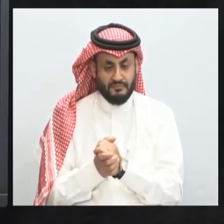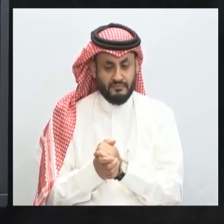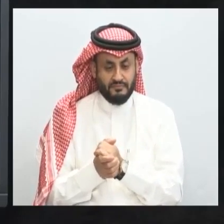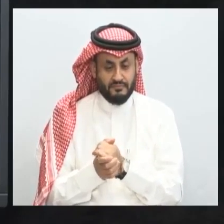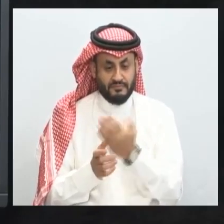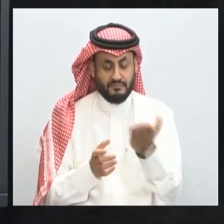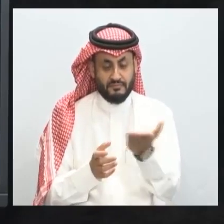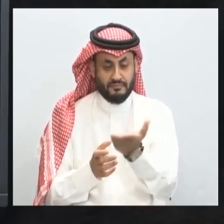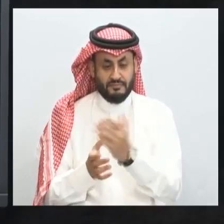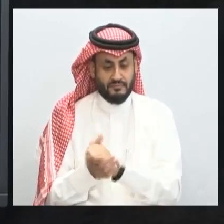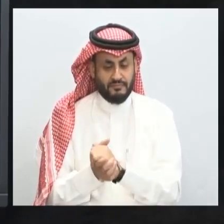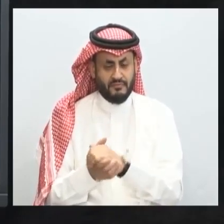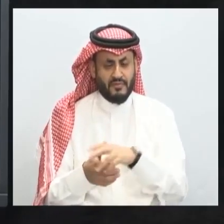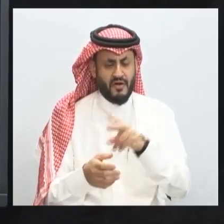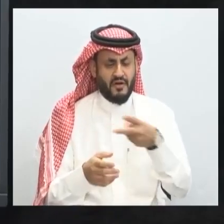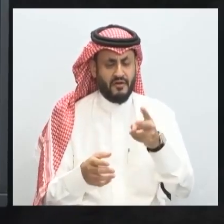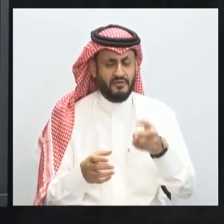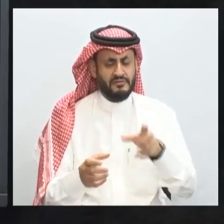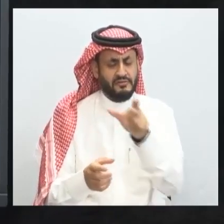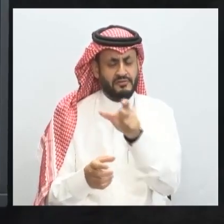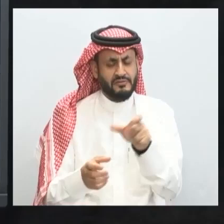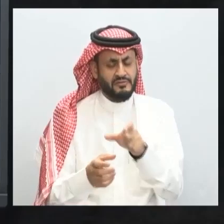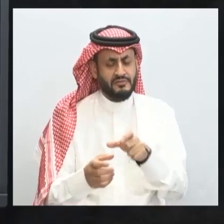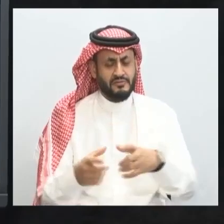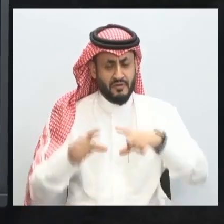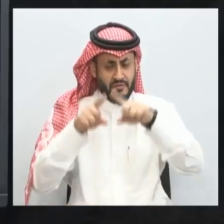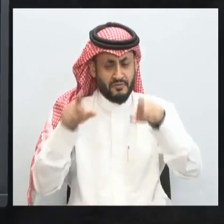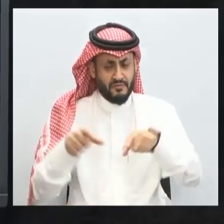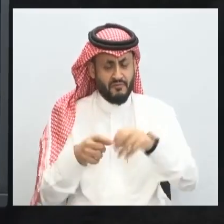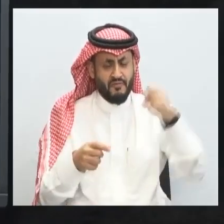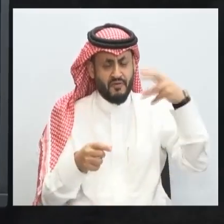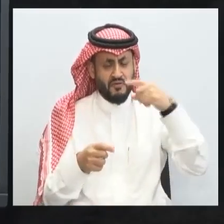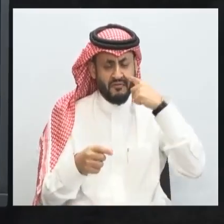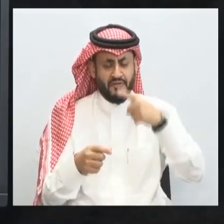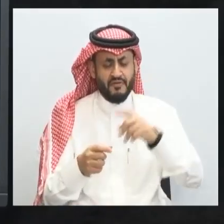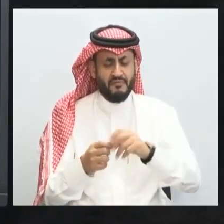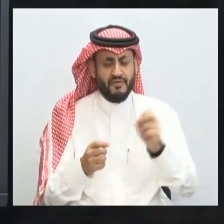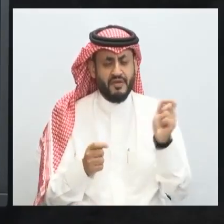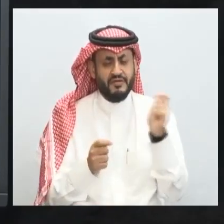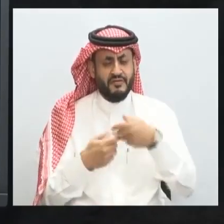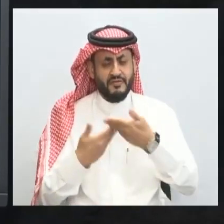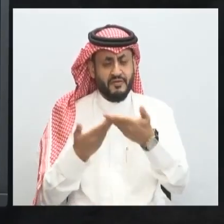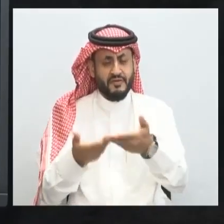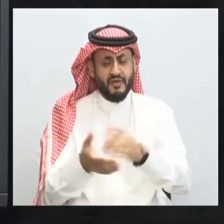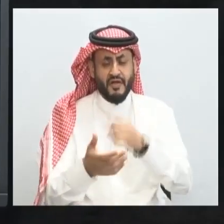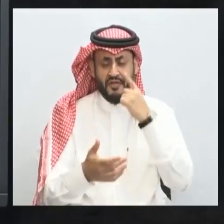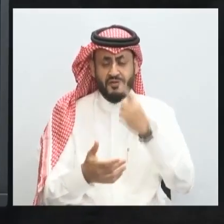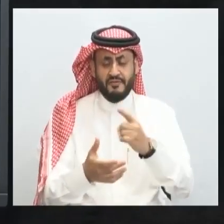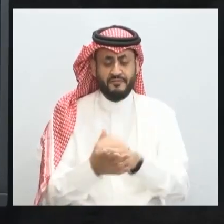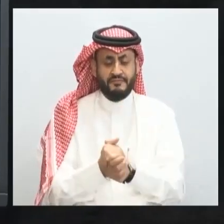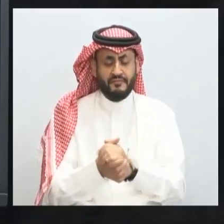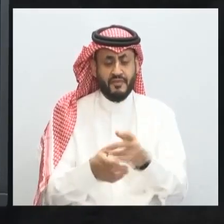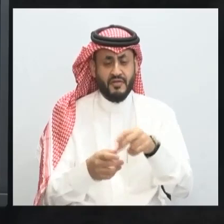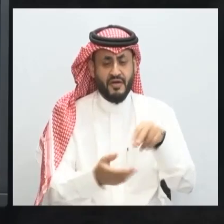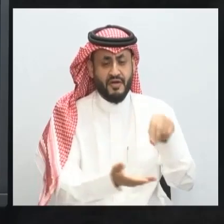we say that there are different devices that monitor for signals and they just send and they look for and they